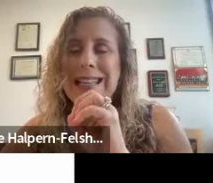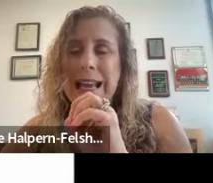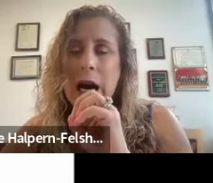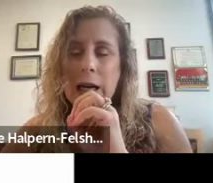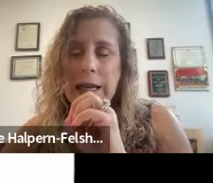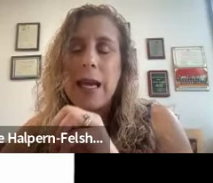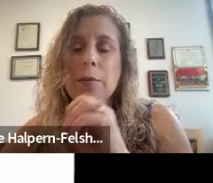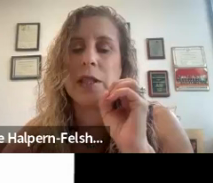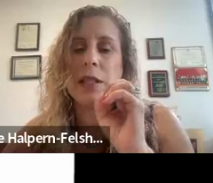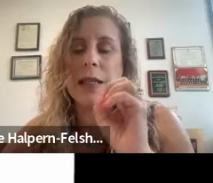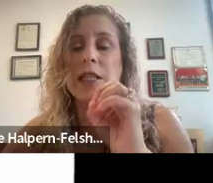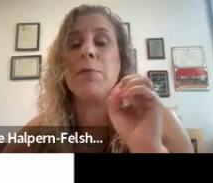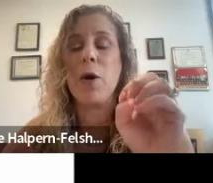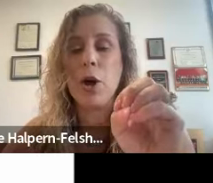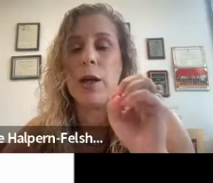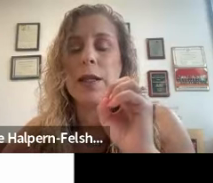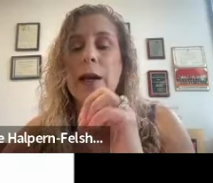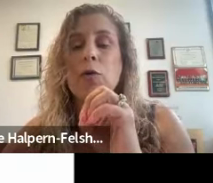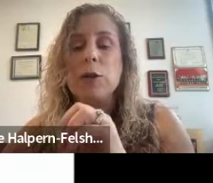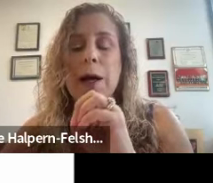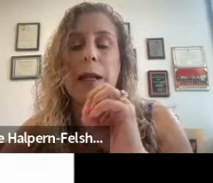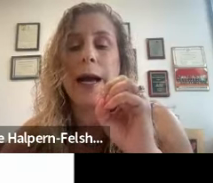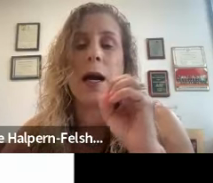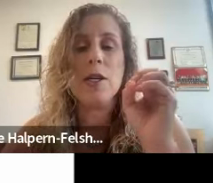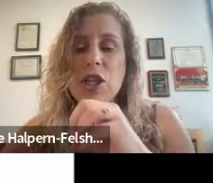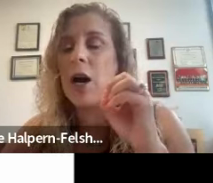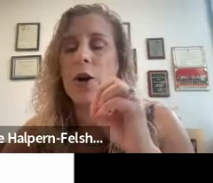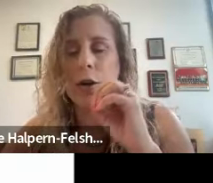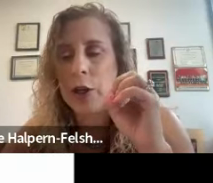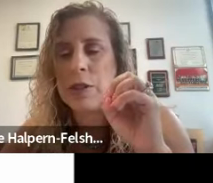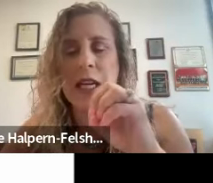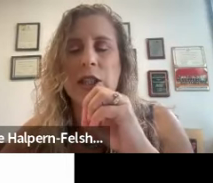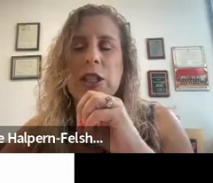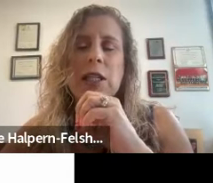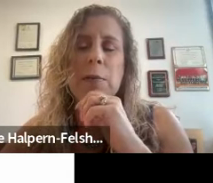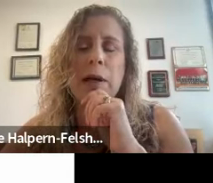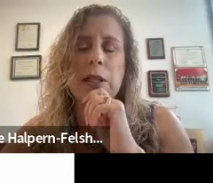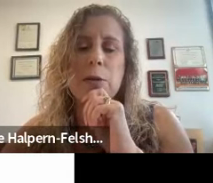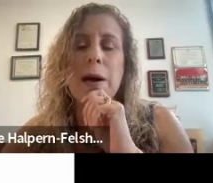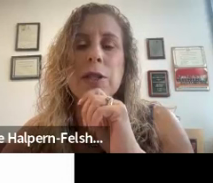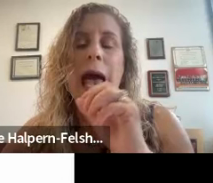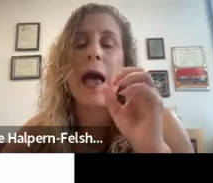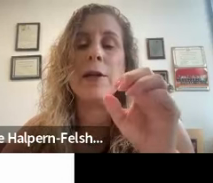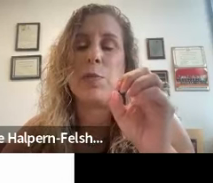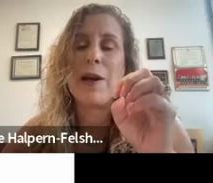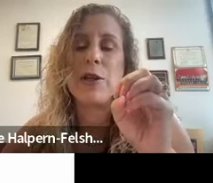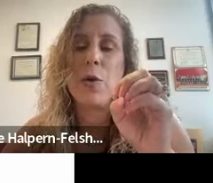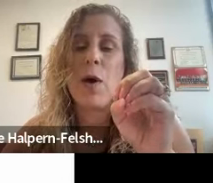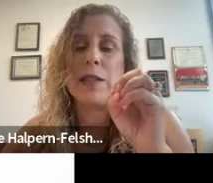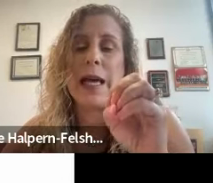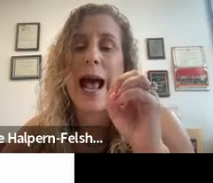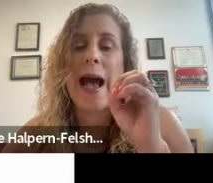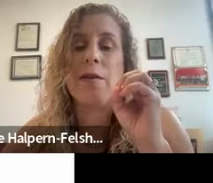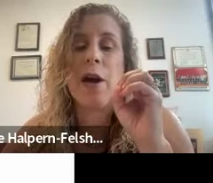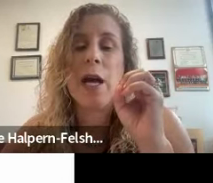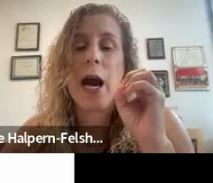vaped cannabis is that they smell good. They don't smell like skunk or THC typically smells, and especially the